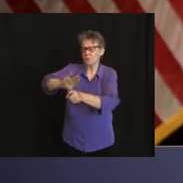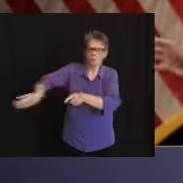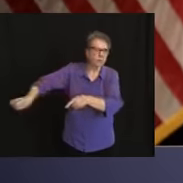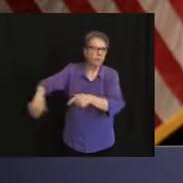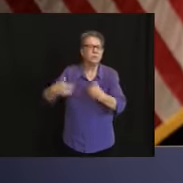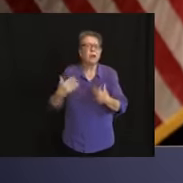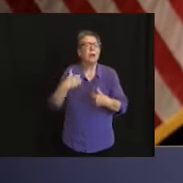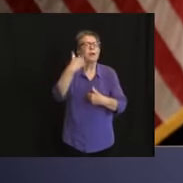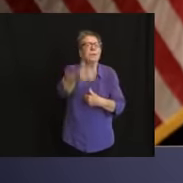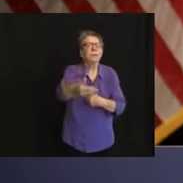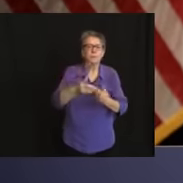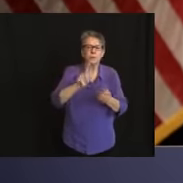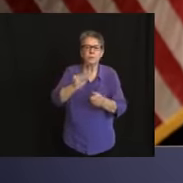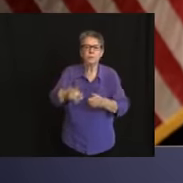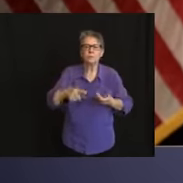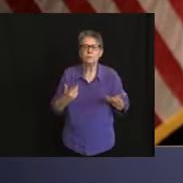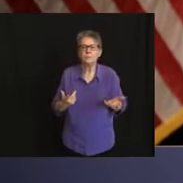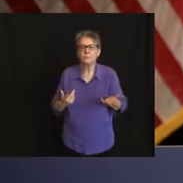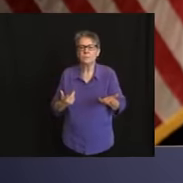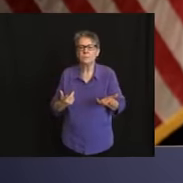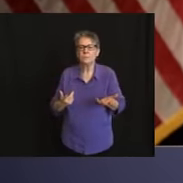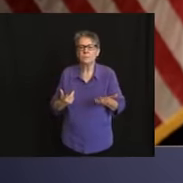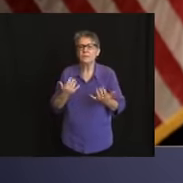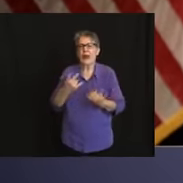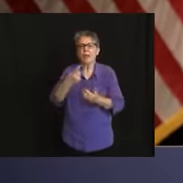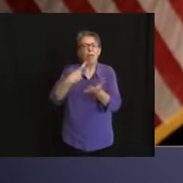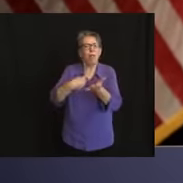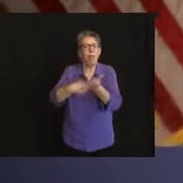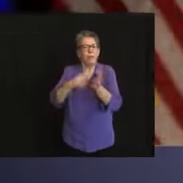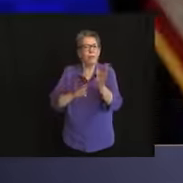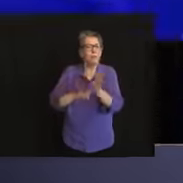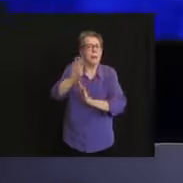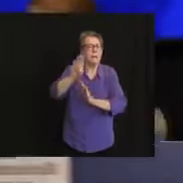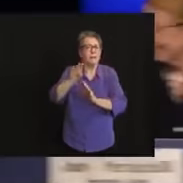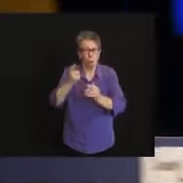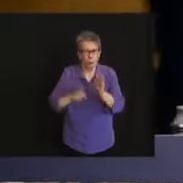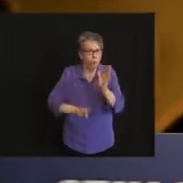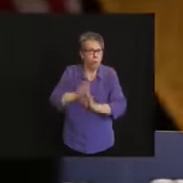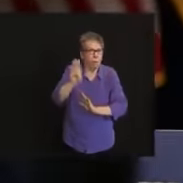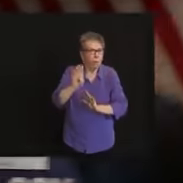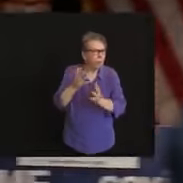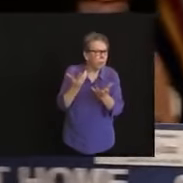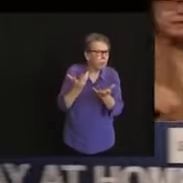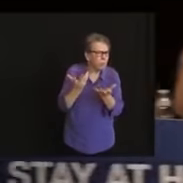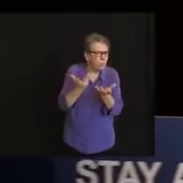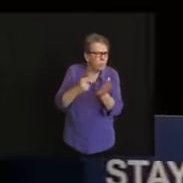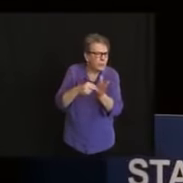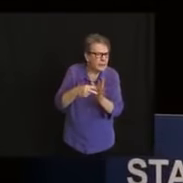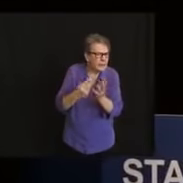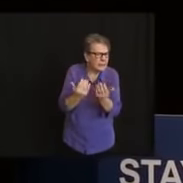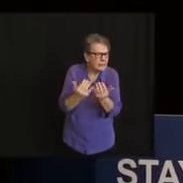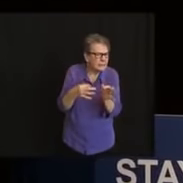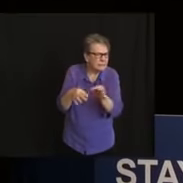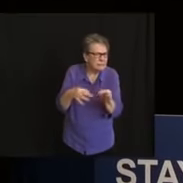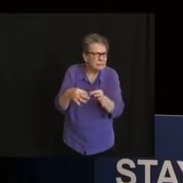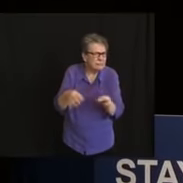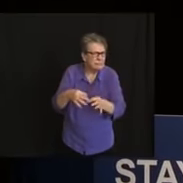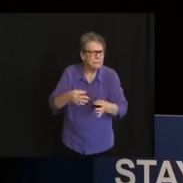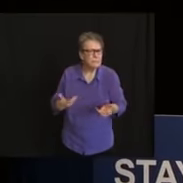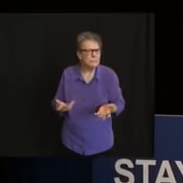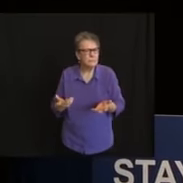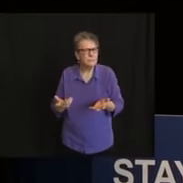testing asymptomatic folks, Christina, etc. Related to the asymptomatic testing,